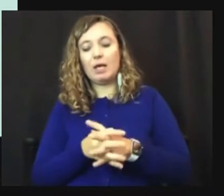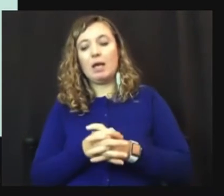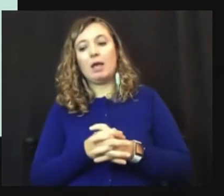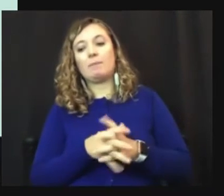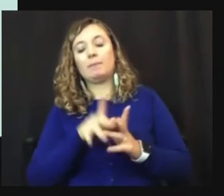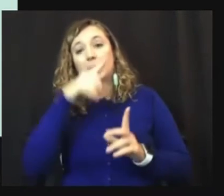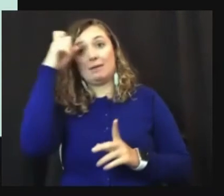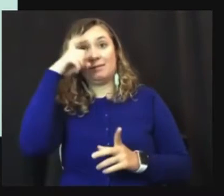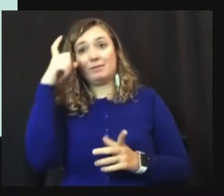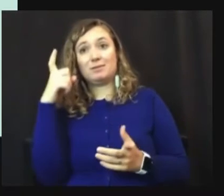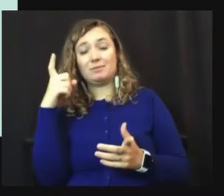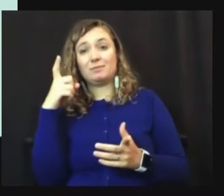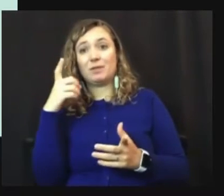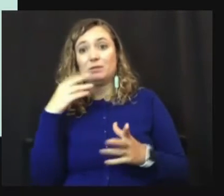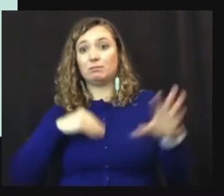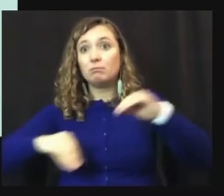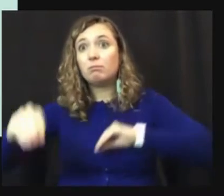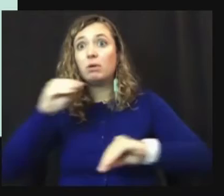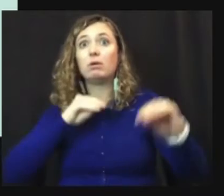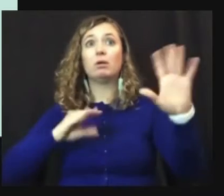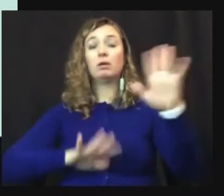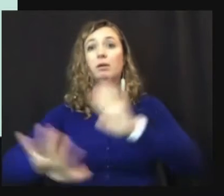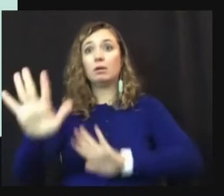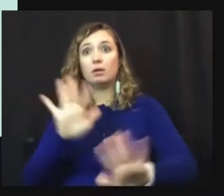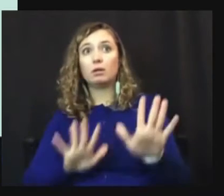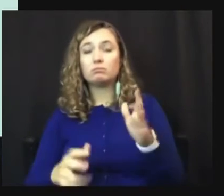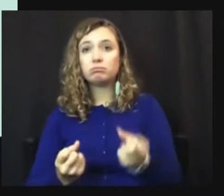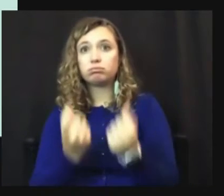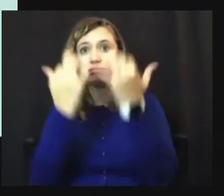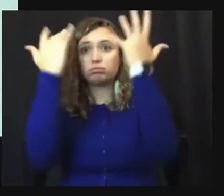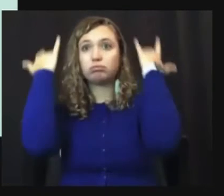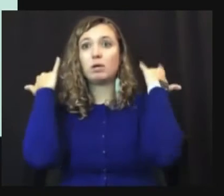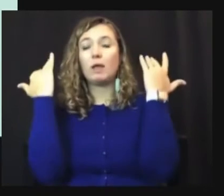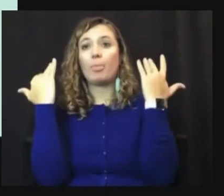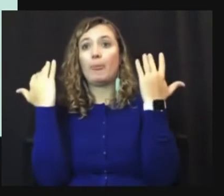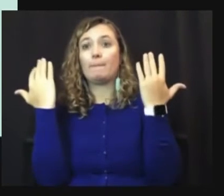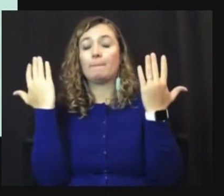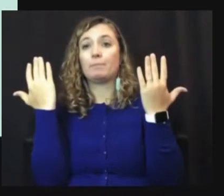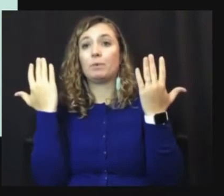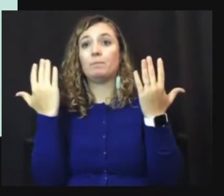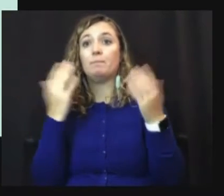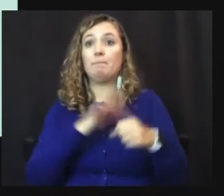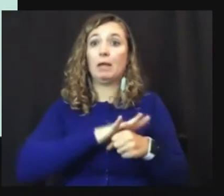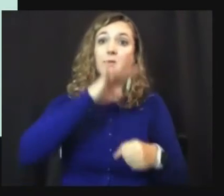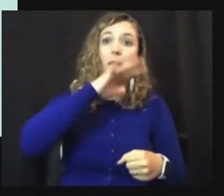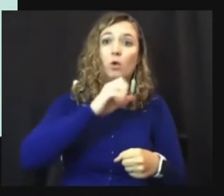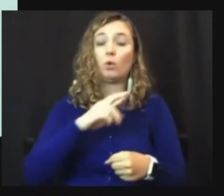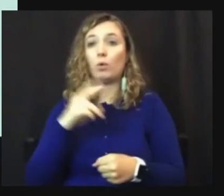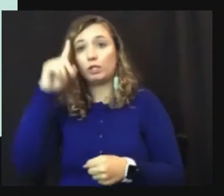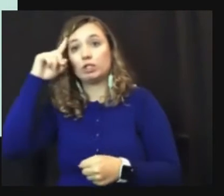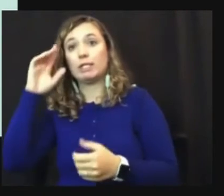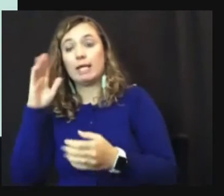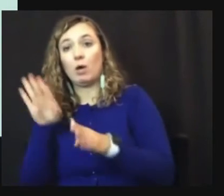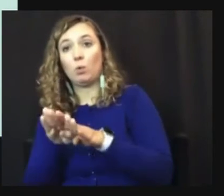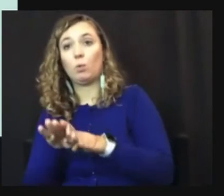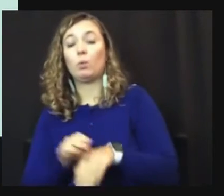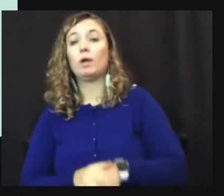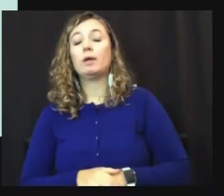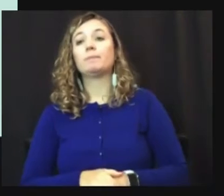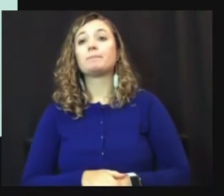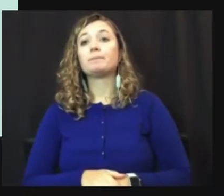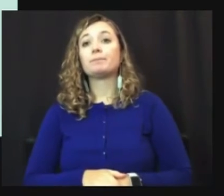sensory things going on. We might have a meltdown or a shutdown. And when BIPOC autistics